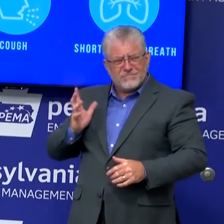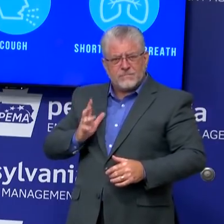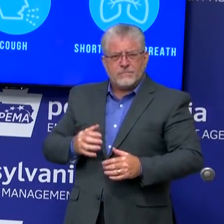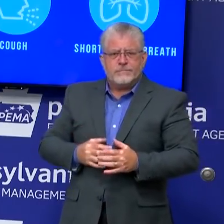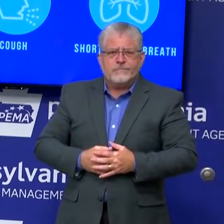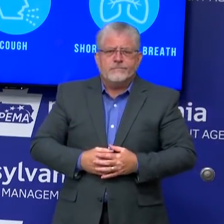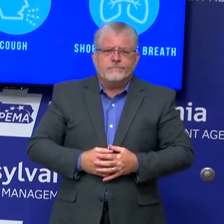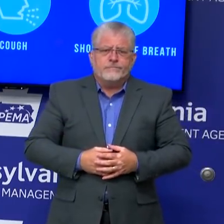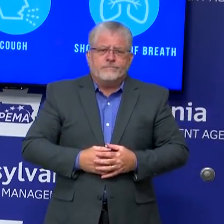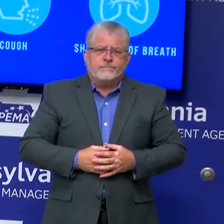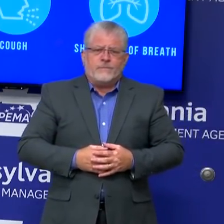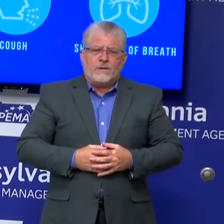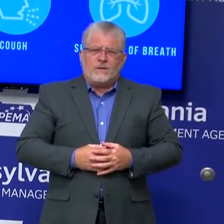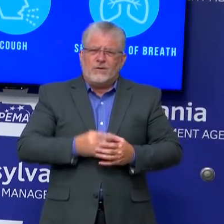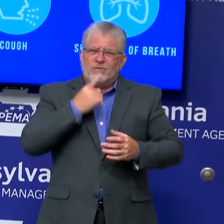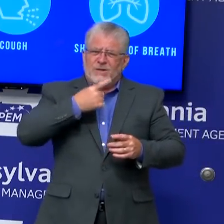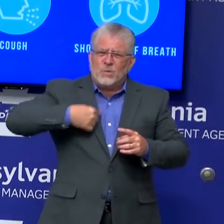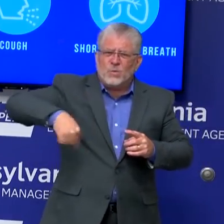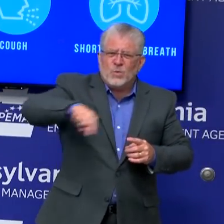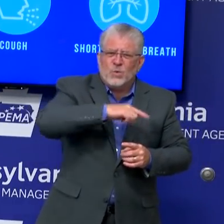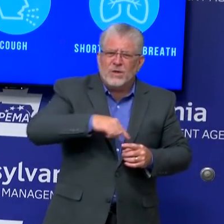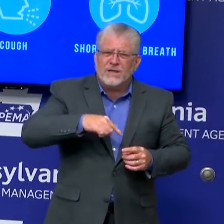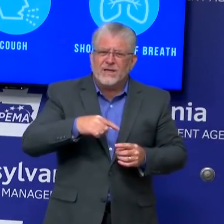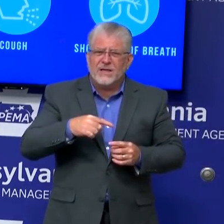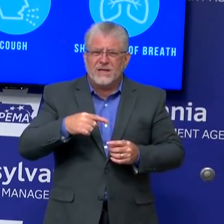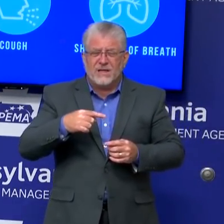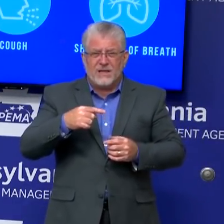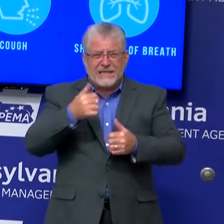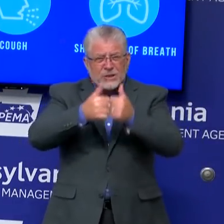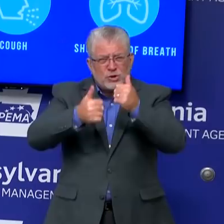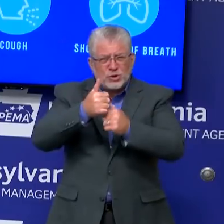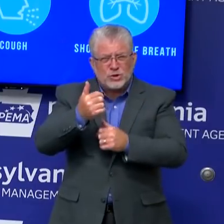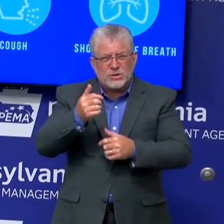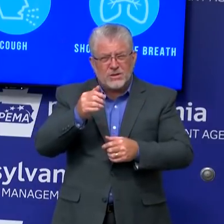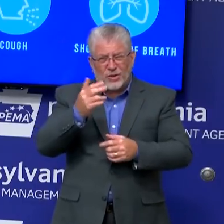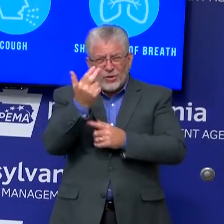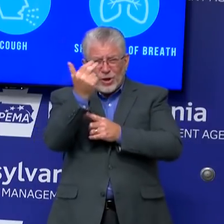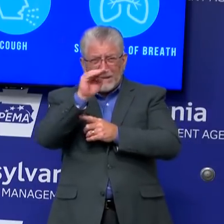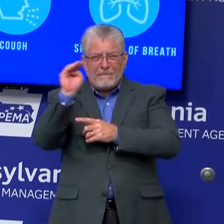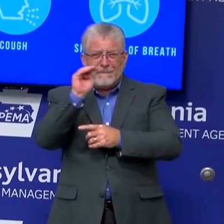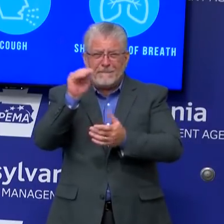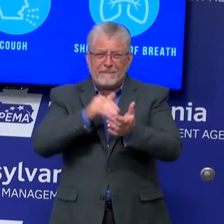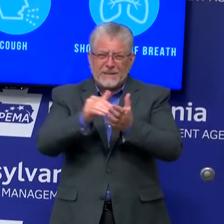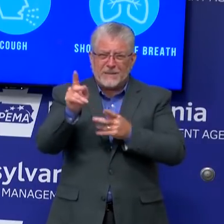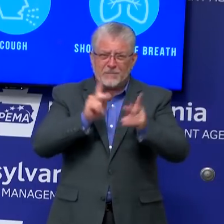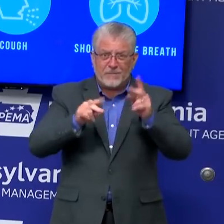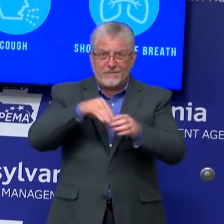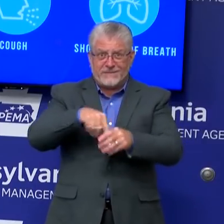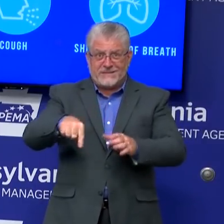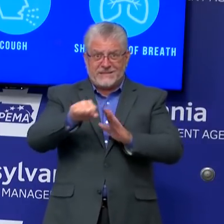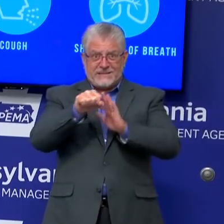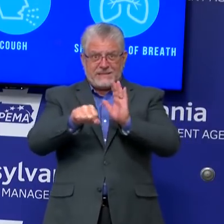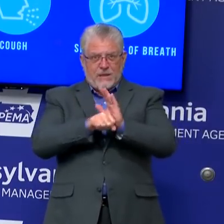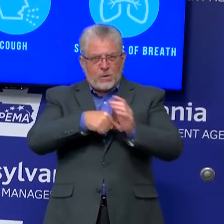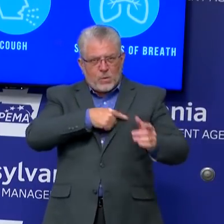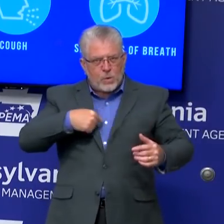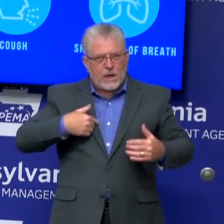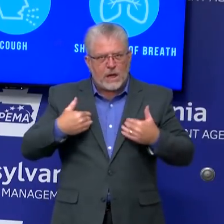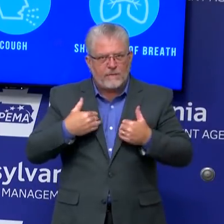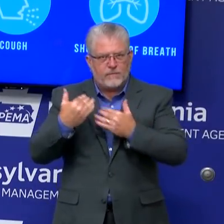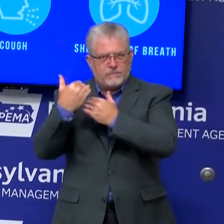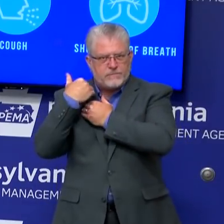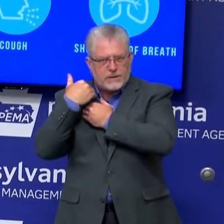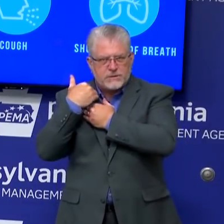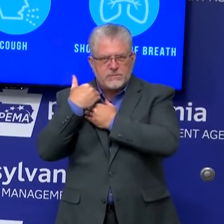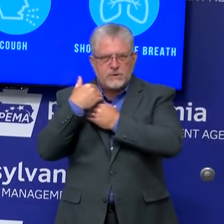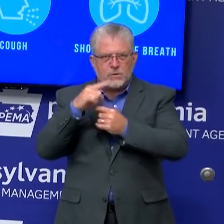us, 13 million Pennsylvanians, to reduce the possibility that we are spreading COVID-19. That includes wearing a mask when we're